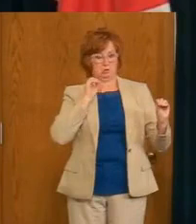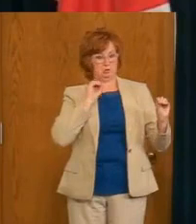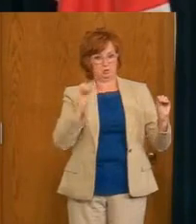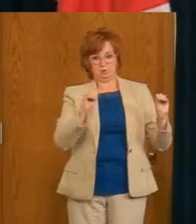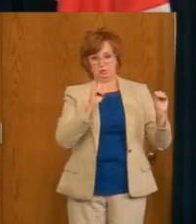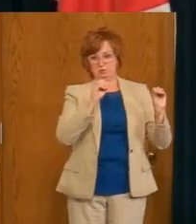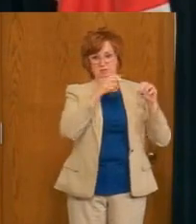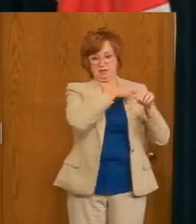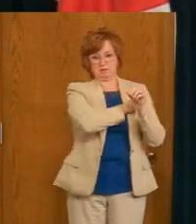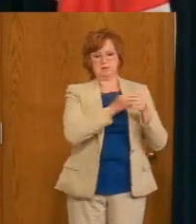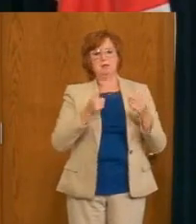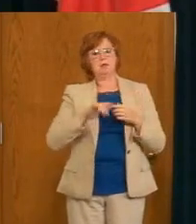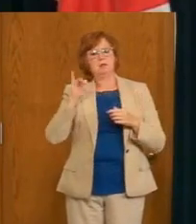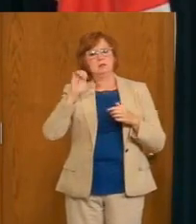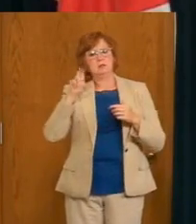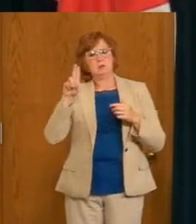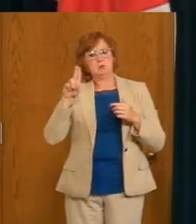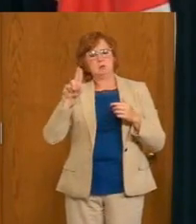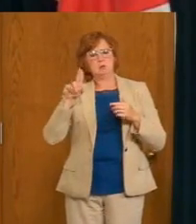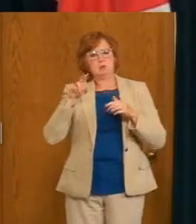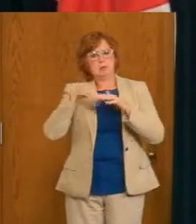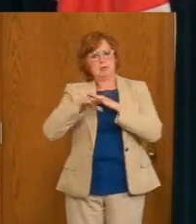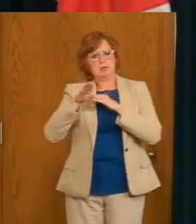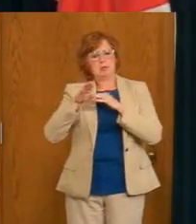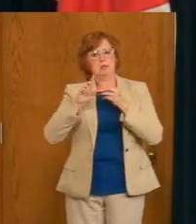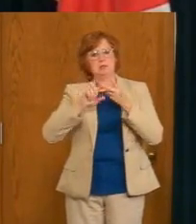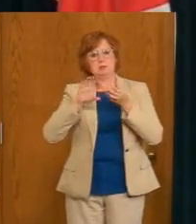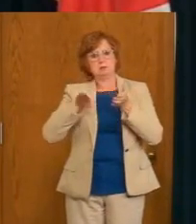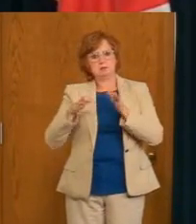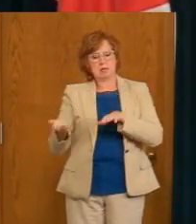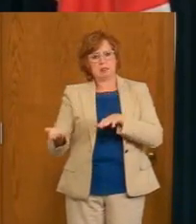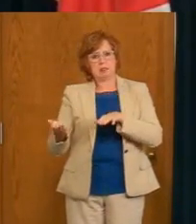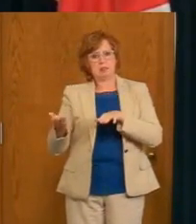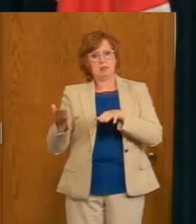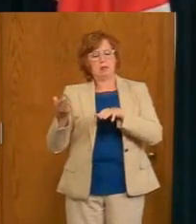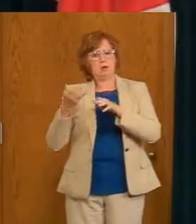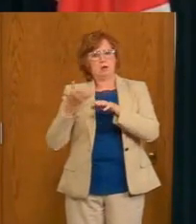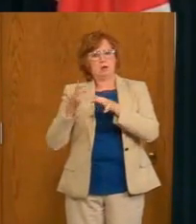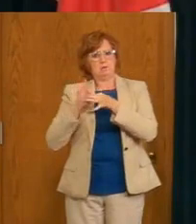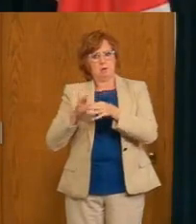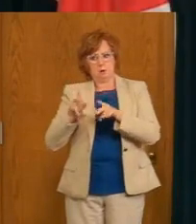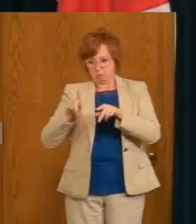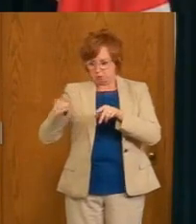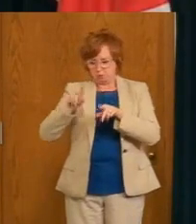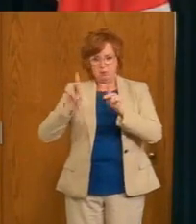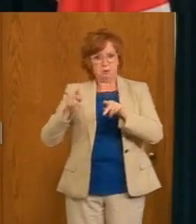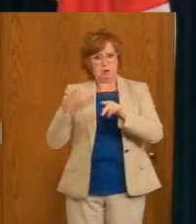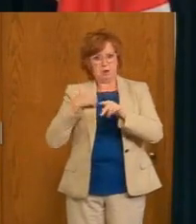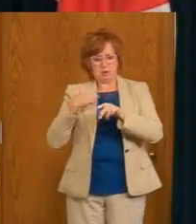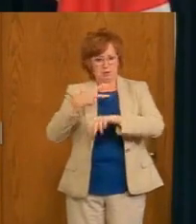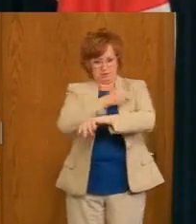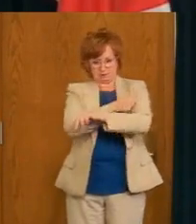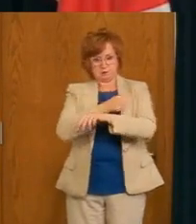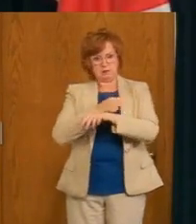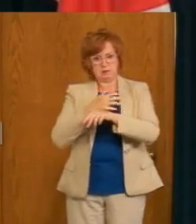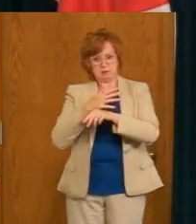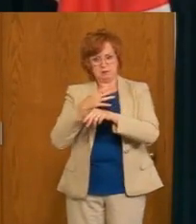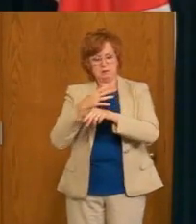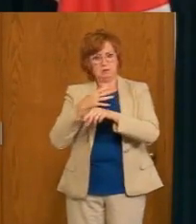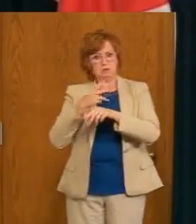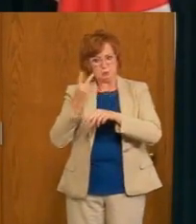ICU admissions and no deaths of anyone that was fully vaccinated plus 2 weeks. 0